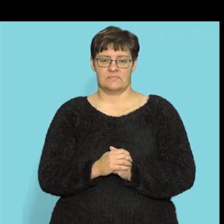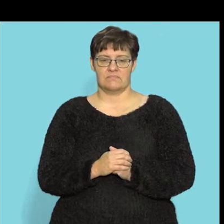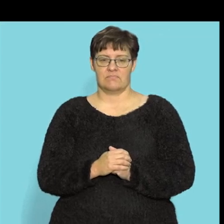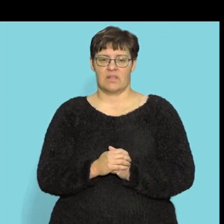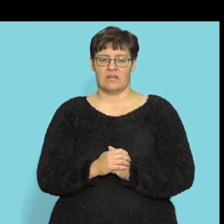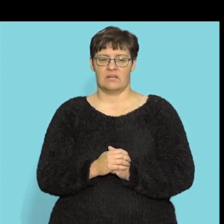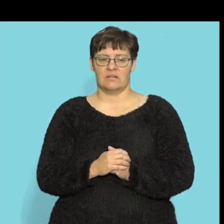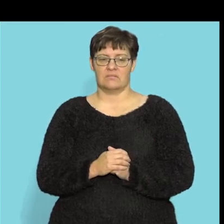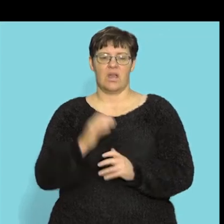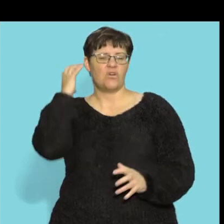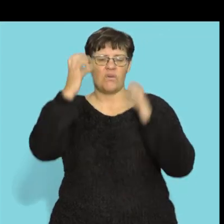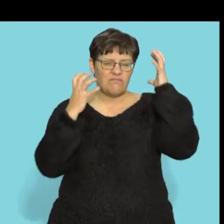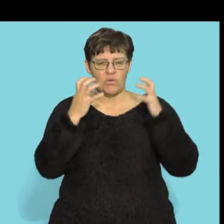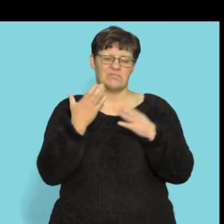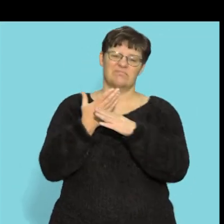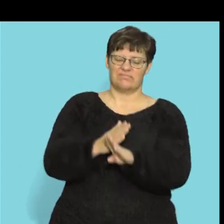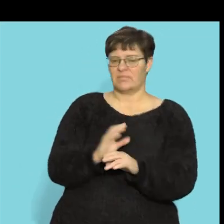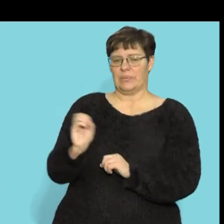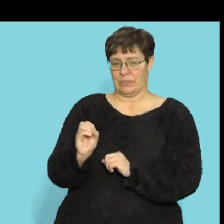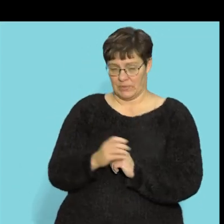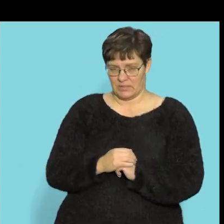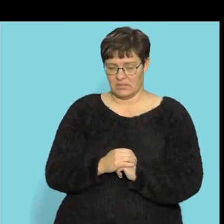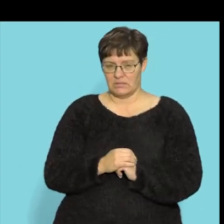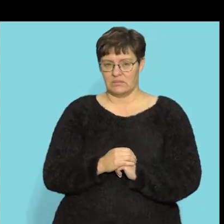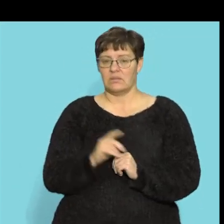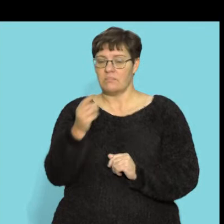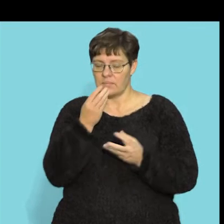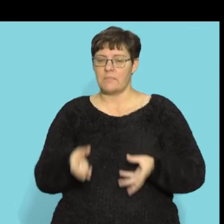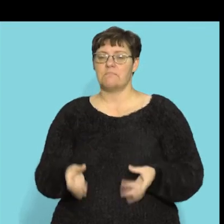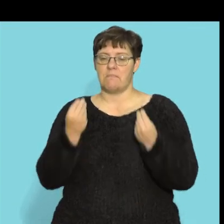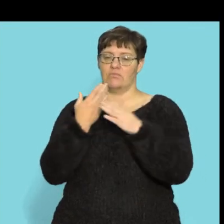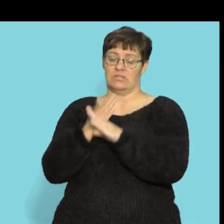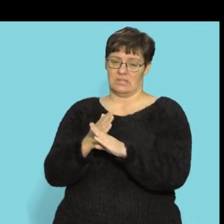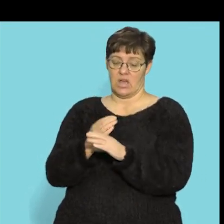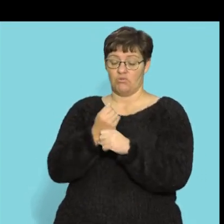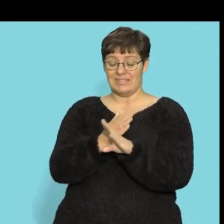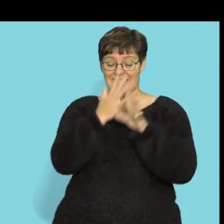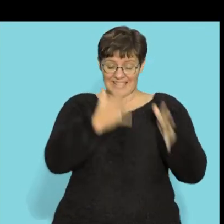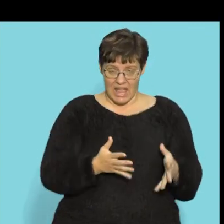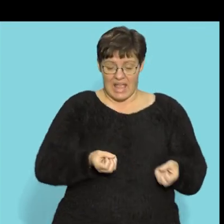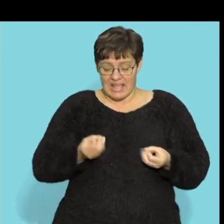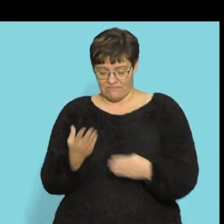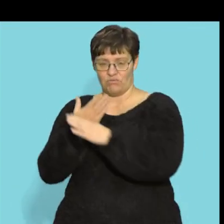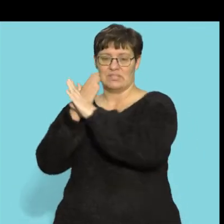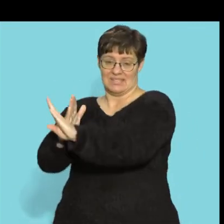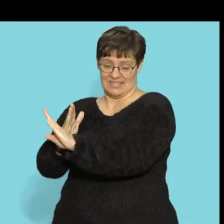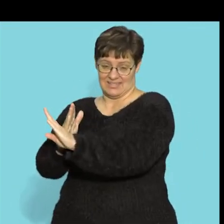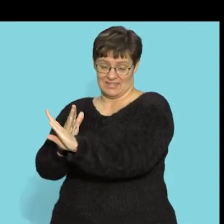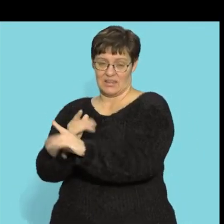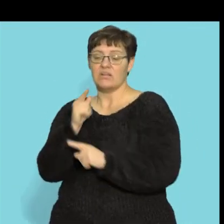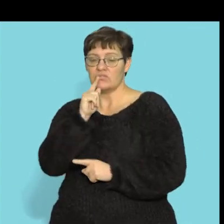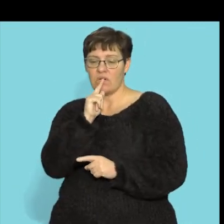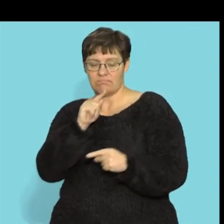Okay, so let's not confuse resistance to resistor. So a resistor offers resistance. So resistance is the measure of